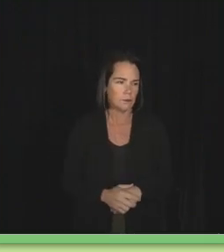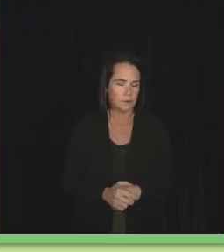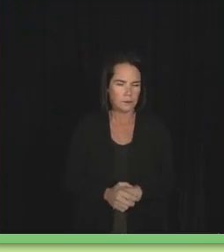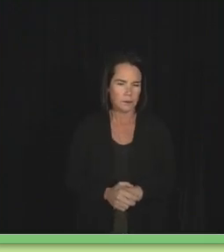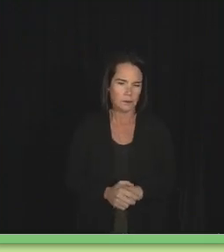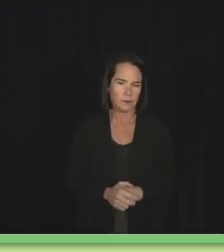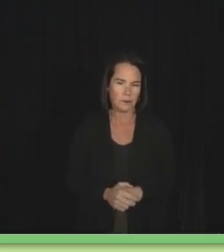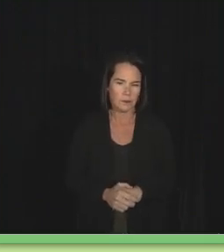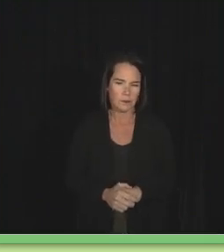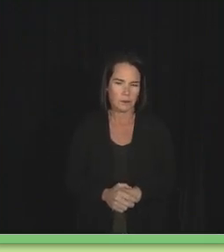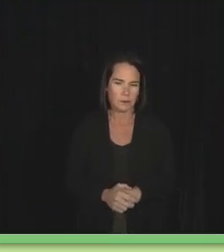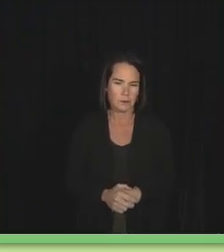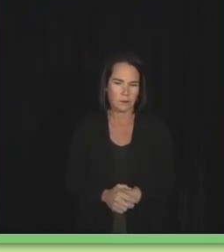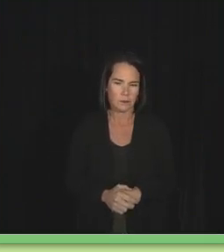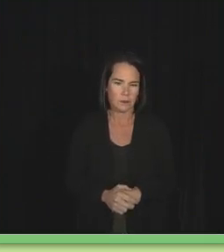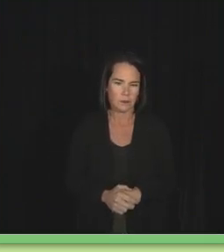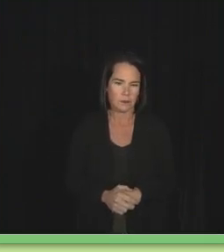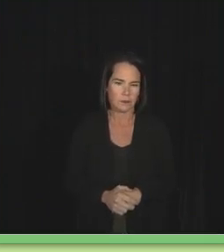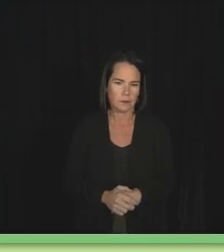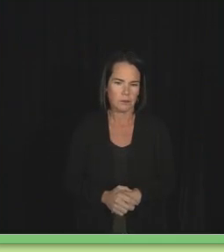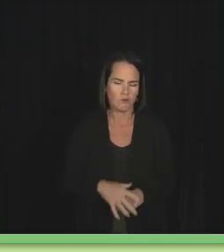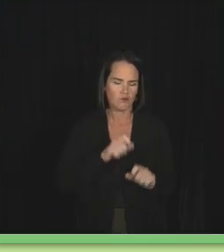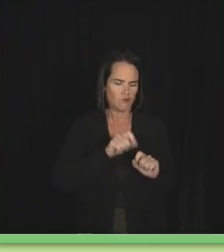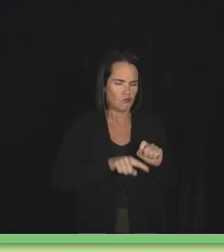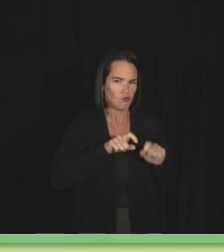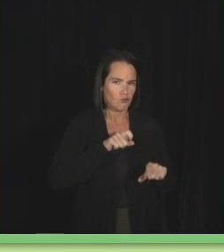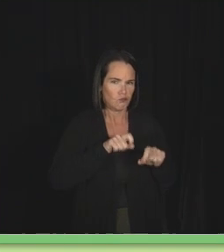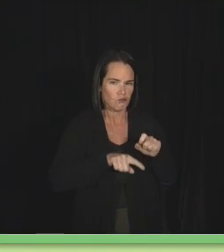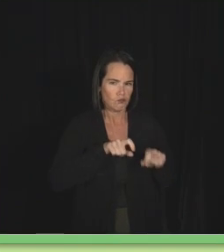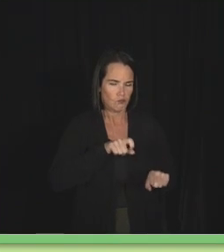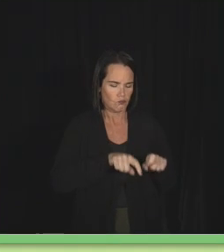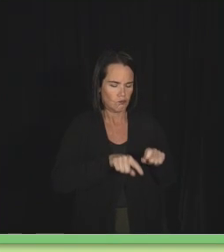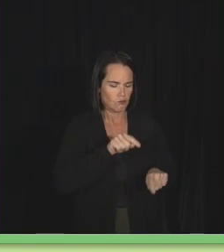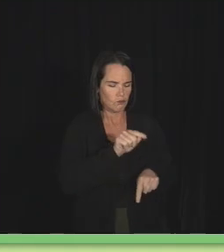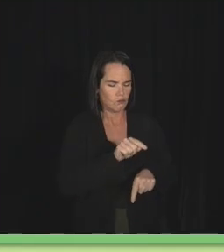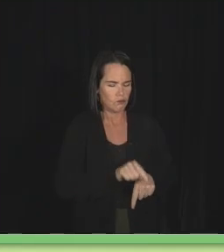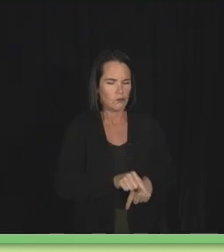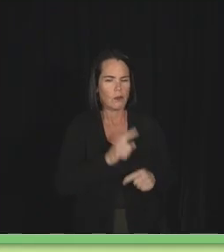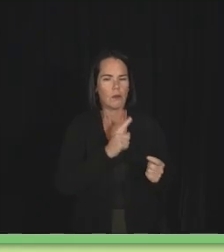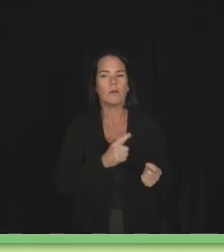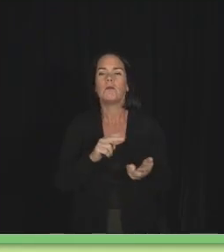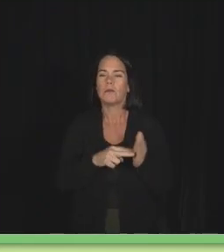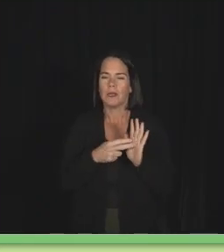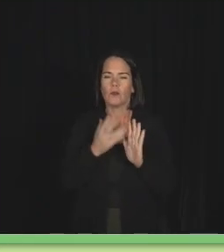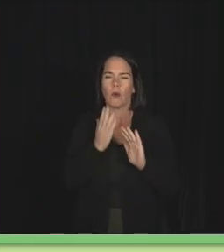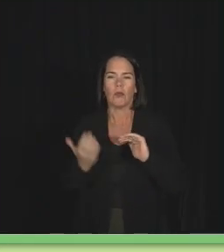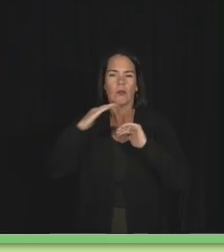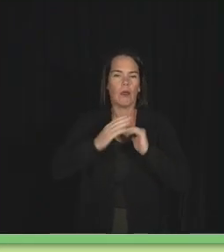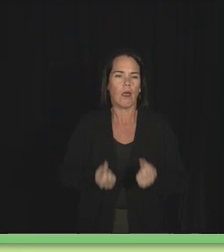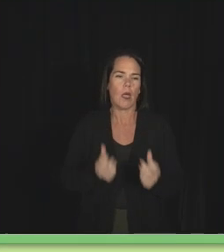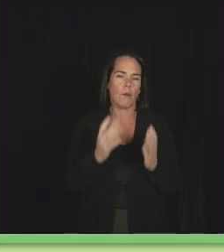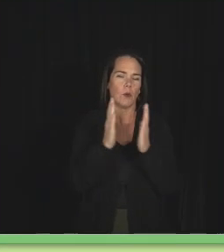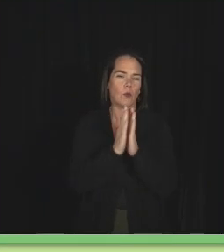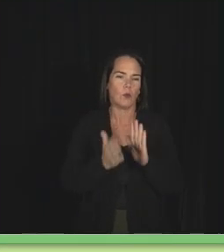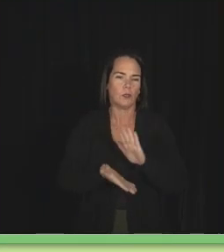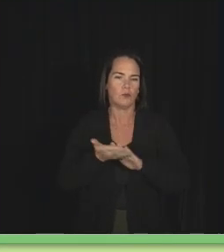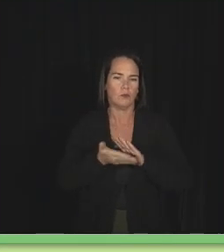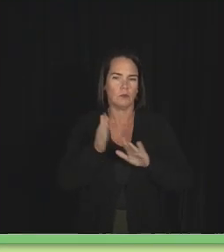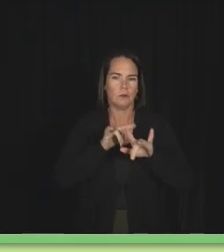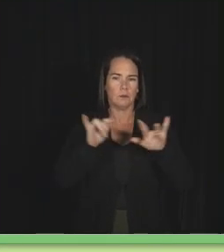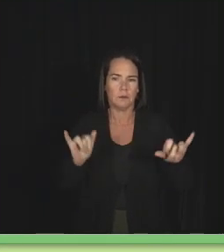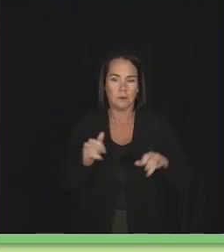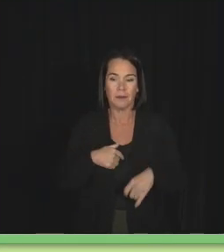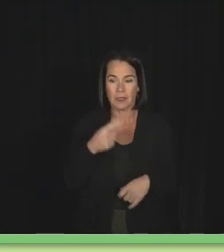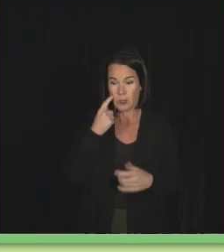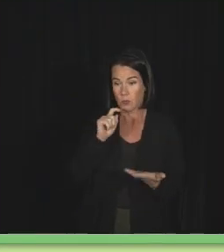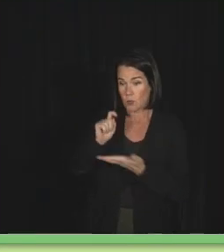So it's asking some questions to the model. It should generate more number of requests running. And for now, you can see